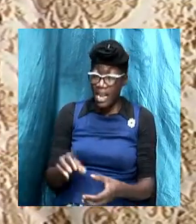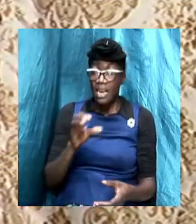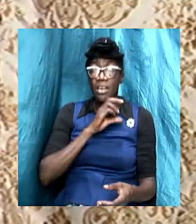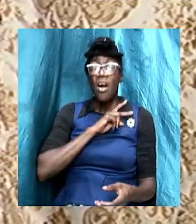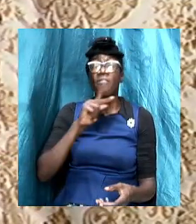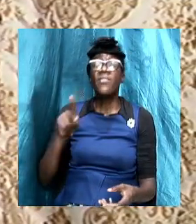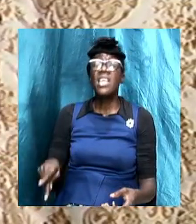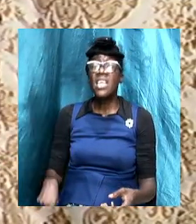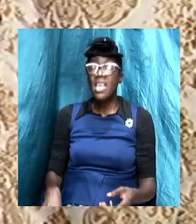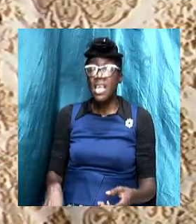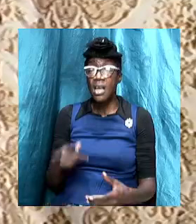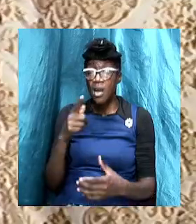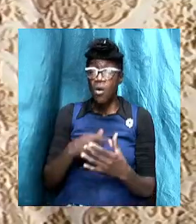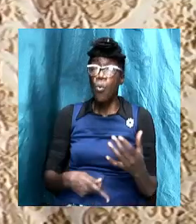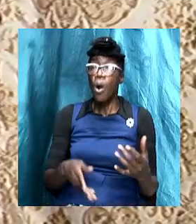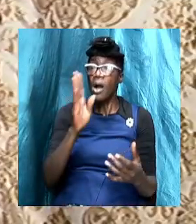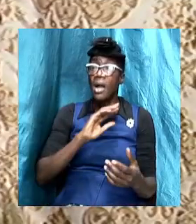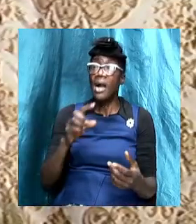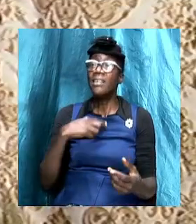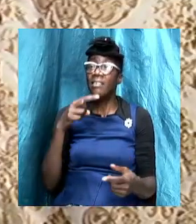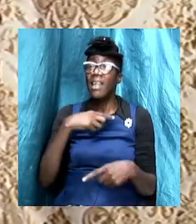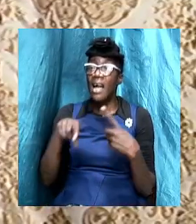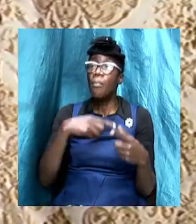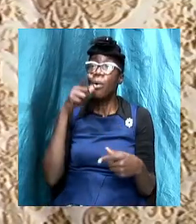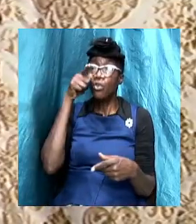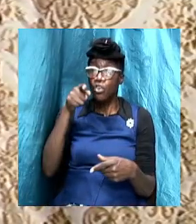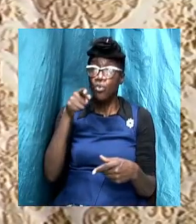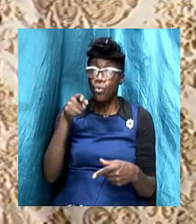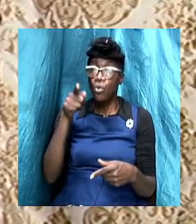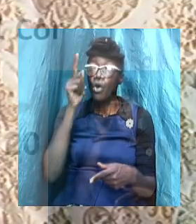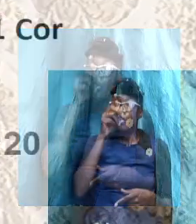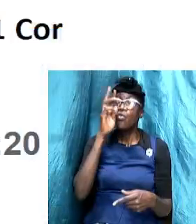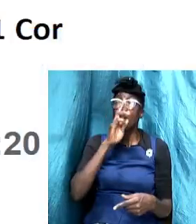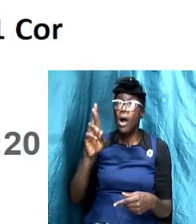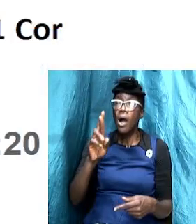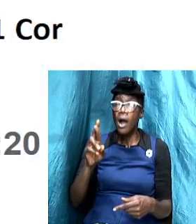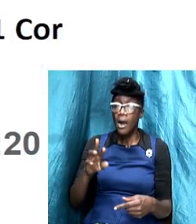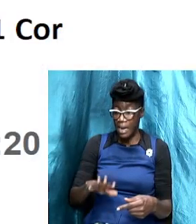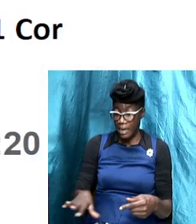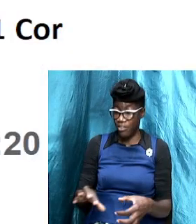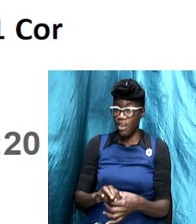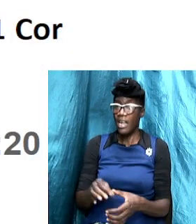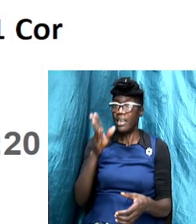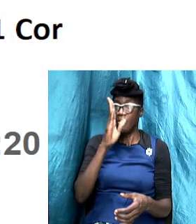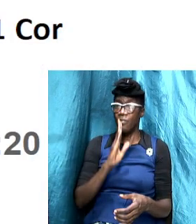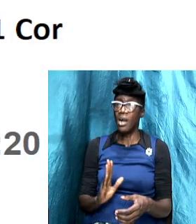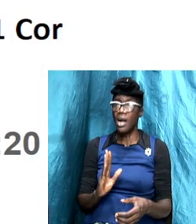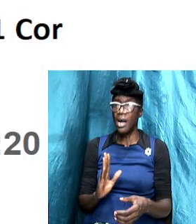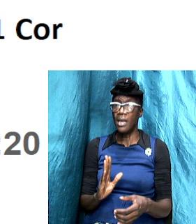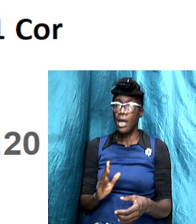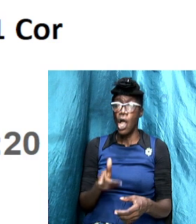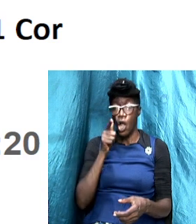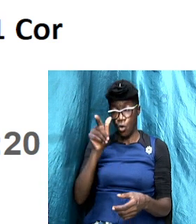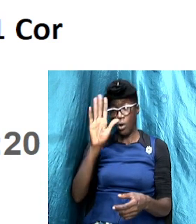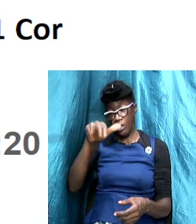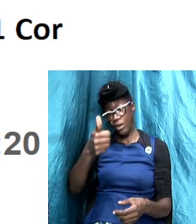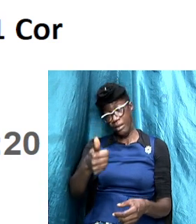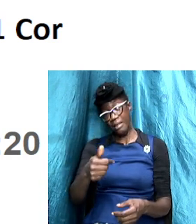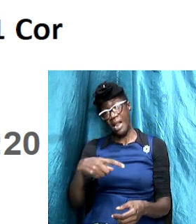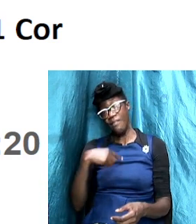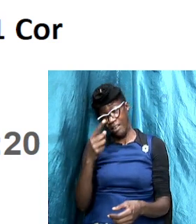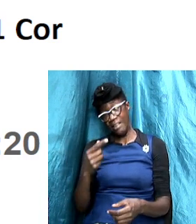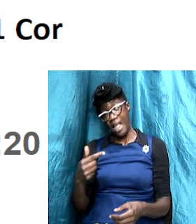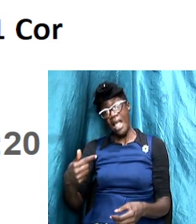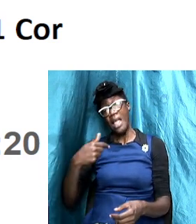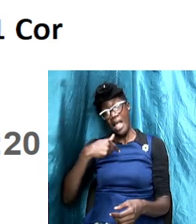you? The Bible first of all says that you are a child of God. I wonder if somebody could just look at themselves and say, I am a child